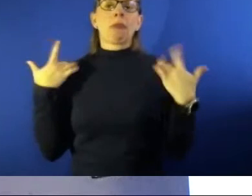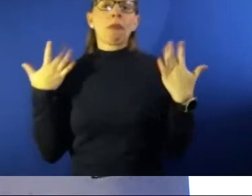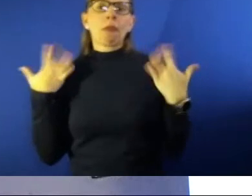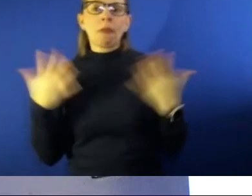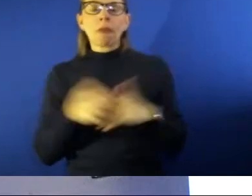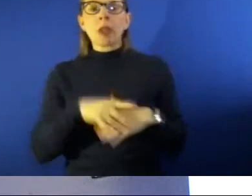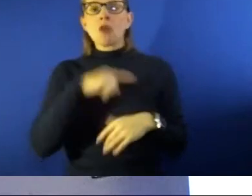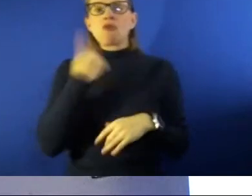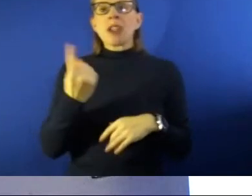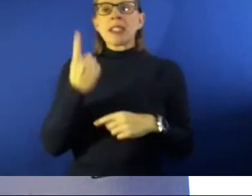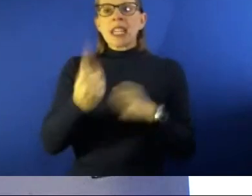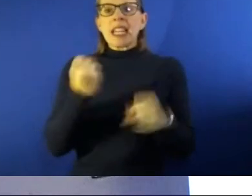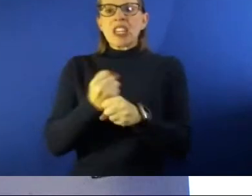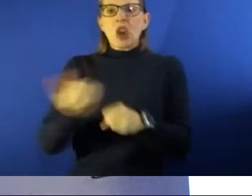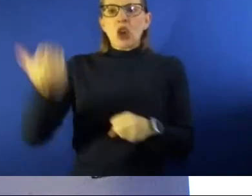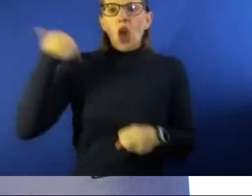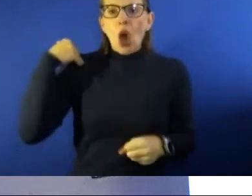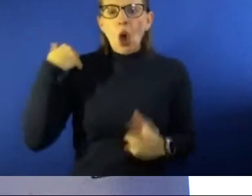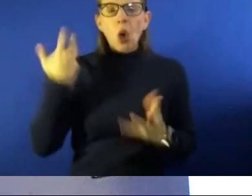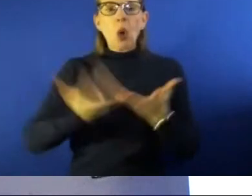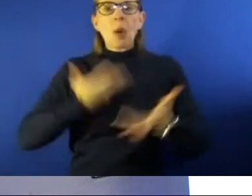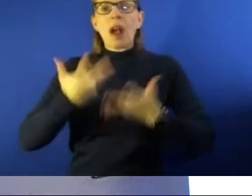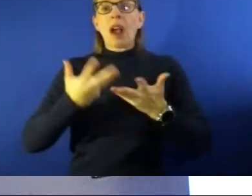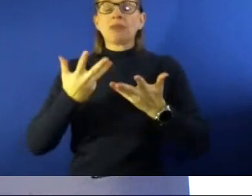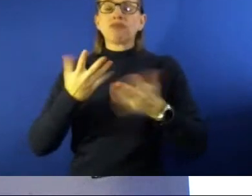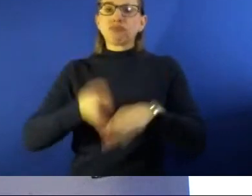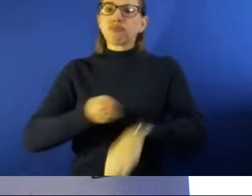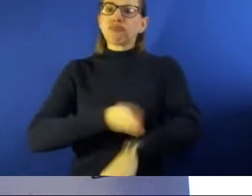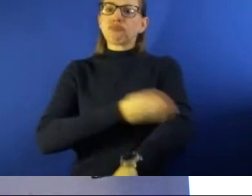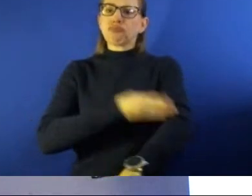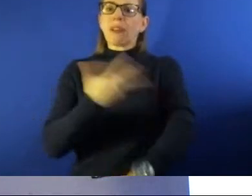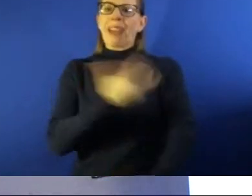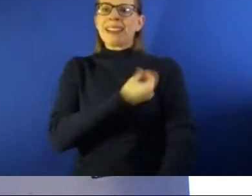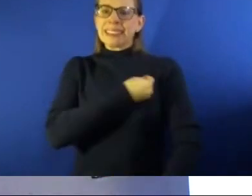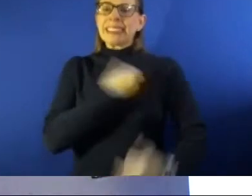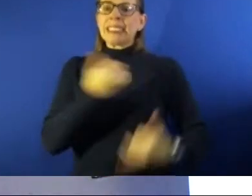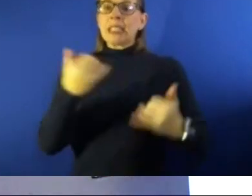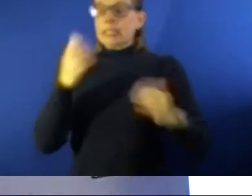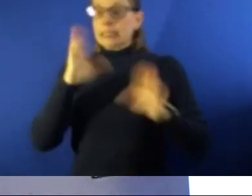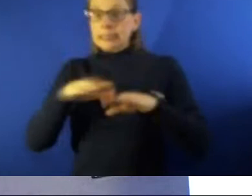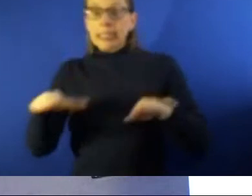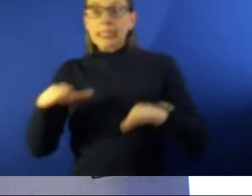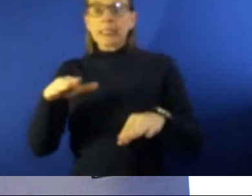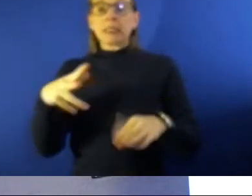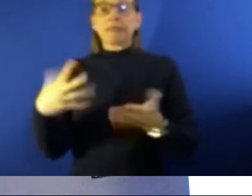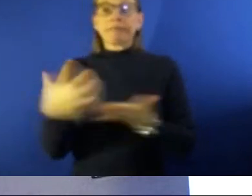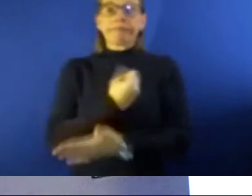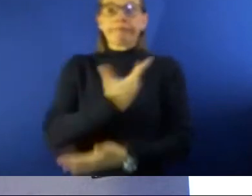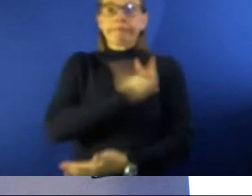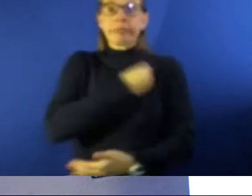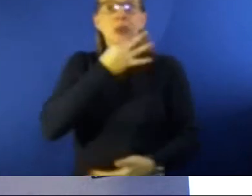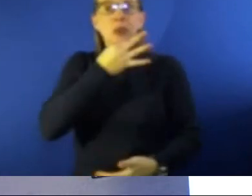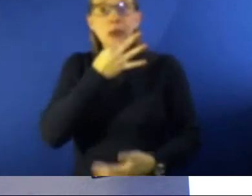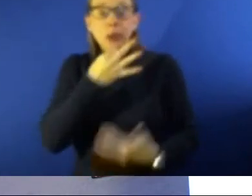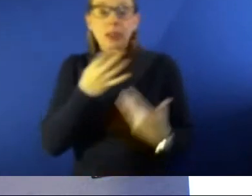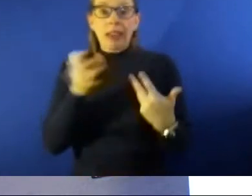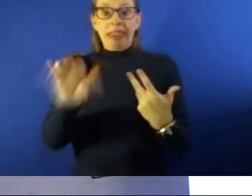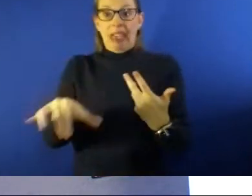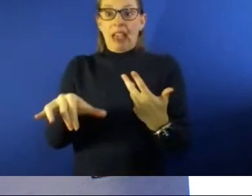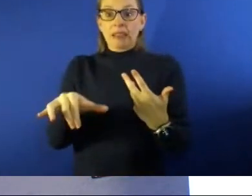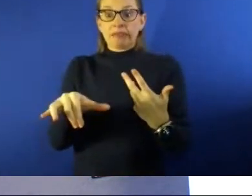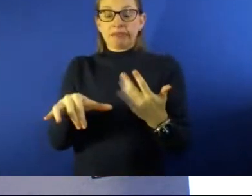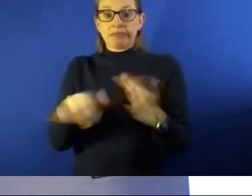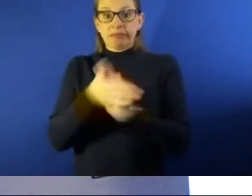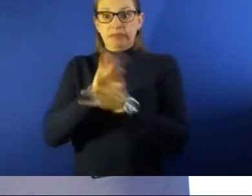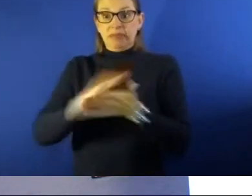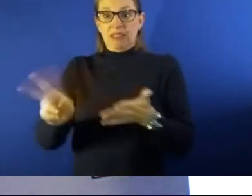year ago. We've made strides. We have a vaccine. The kids are going to be vaccinated soon. What are you seeing as far as that being a variable, people letting their guard